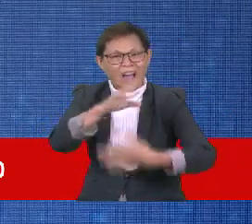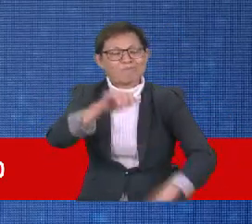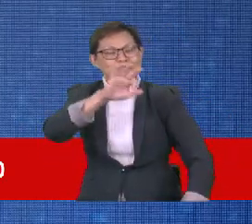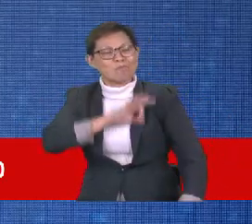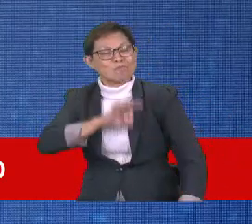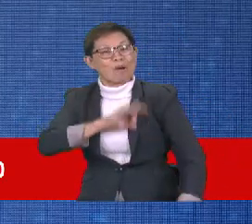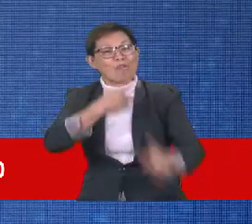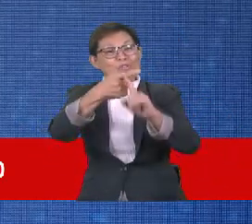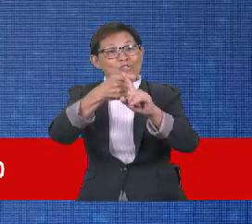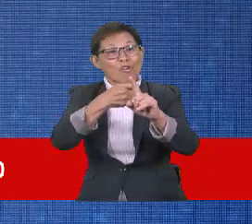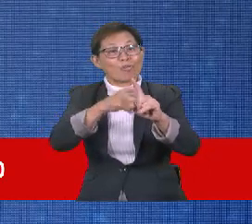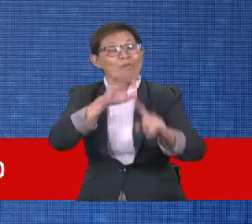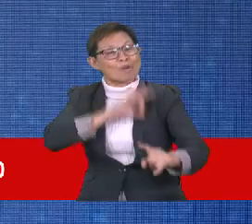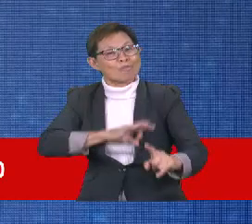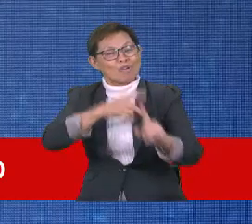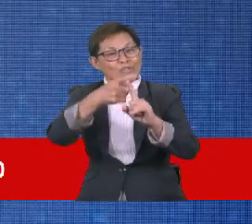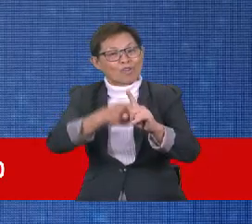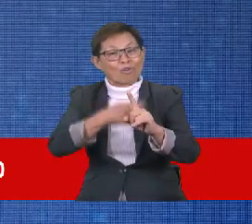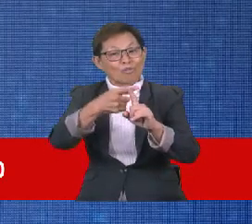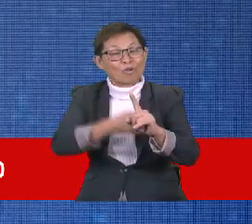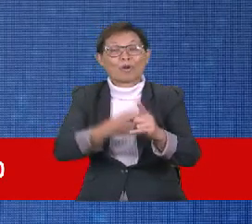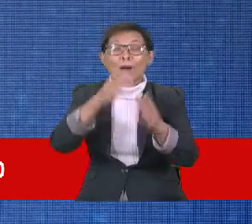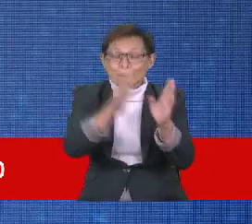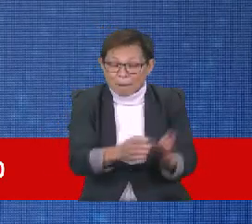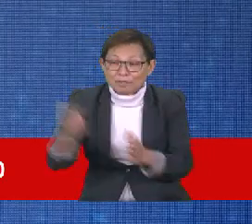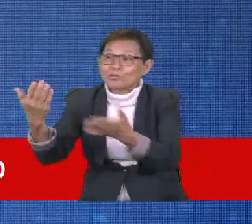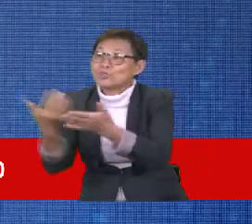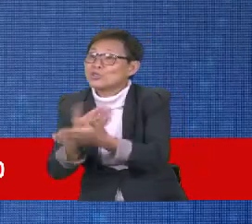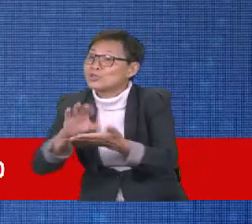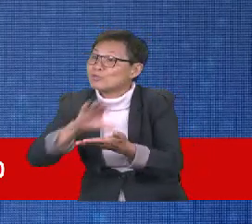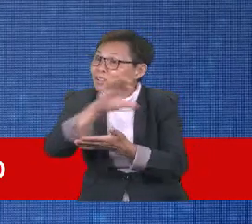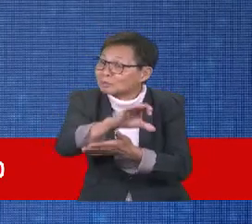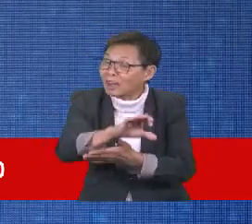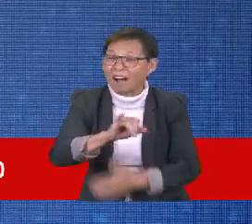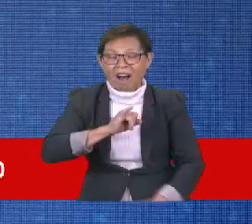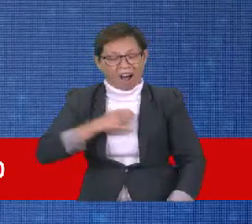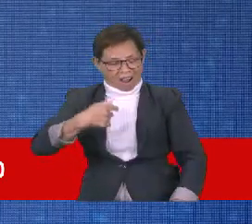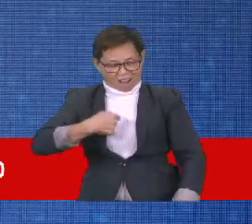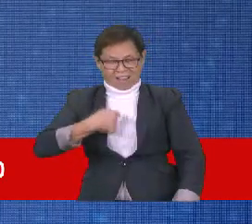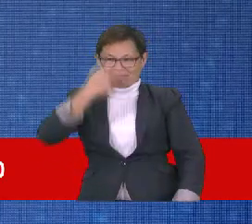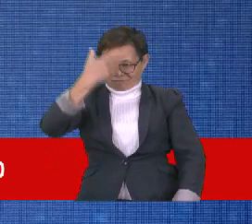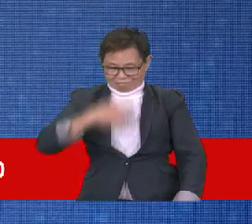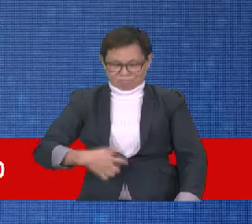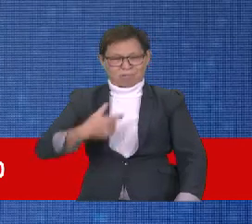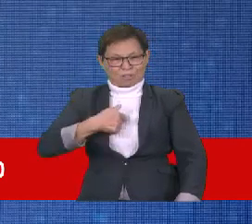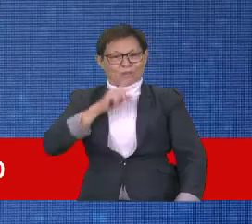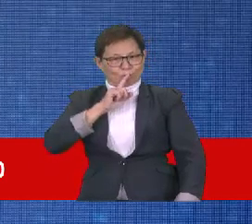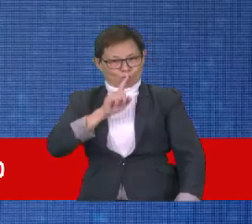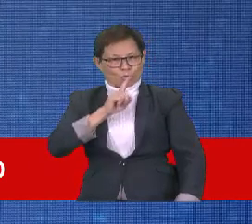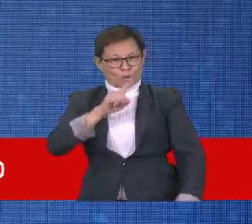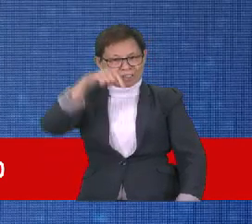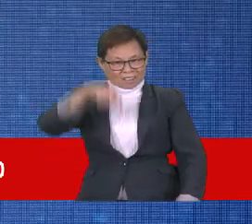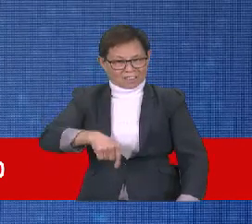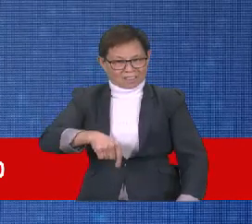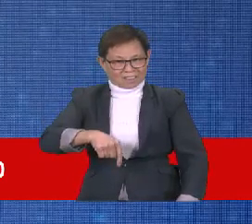benefit also from your planned new investments, which I will personally ensure that is given